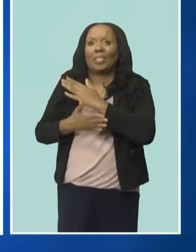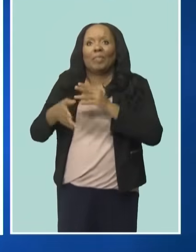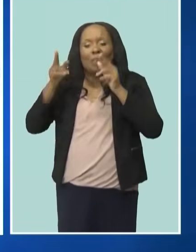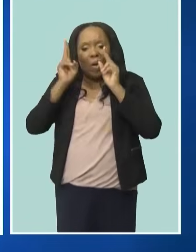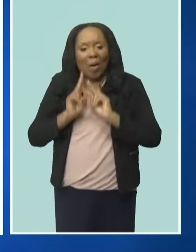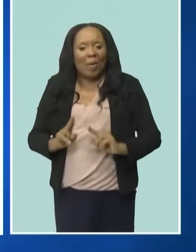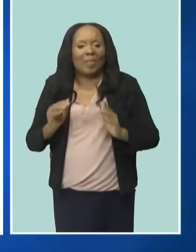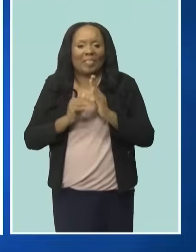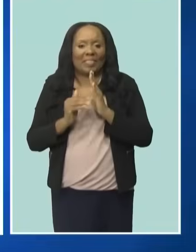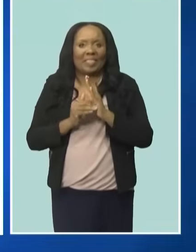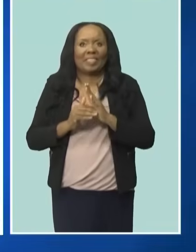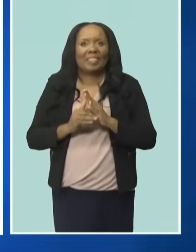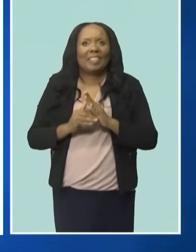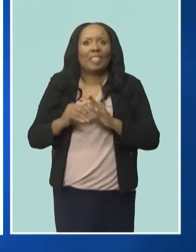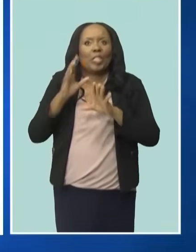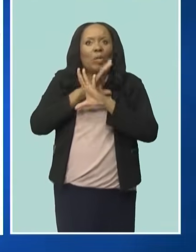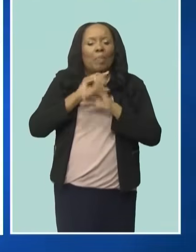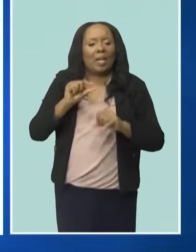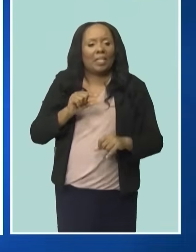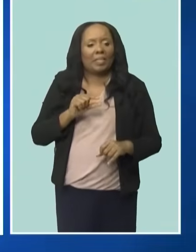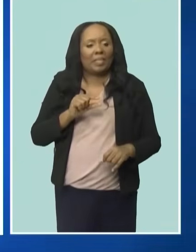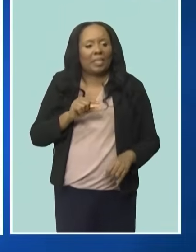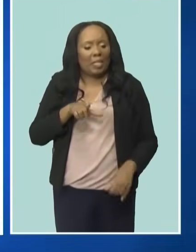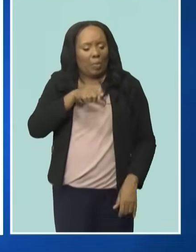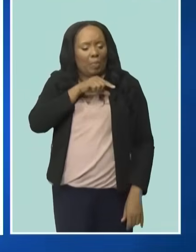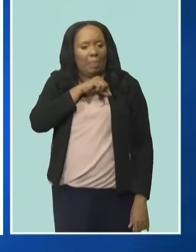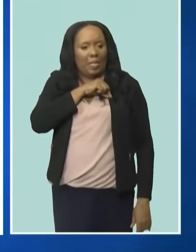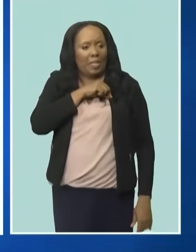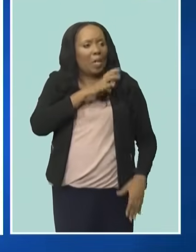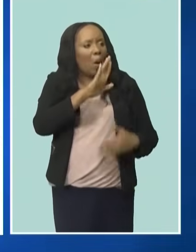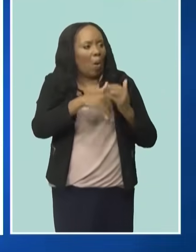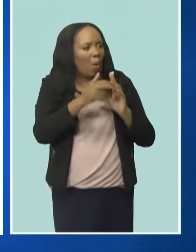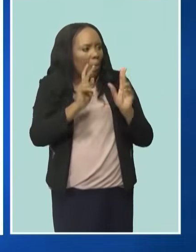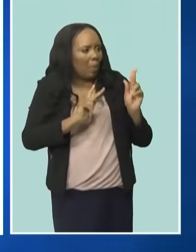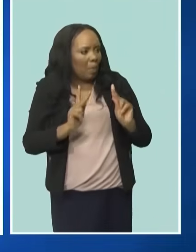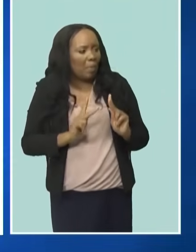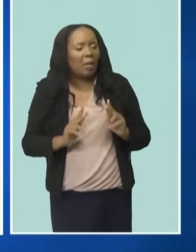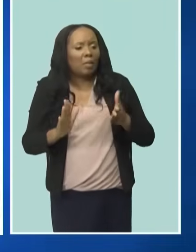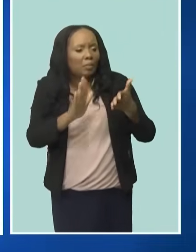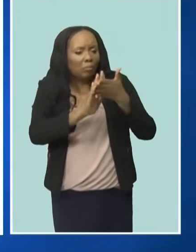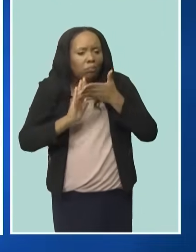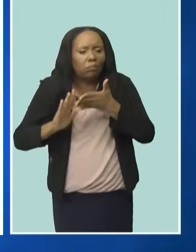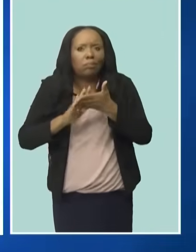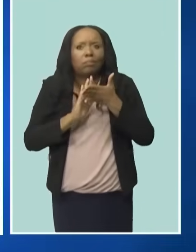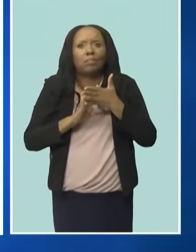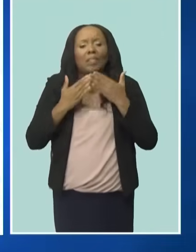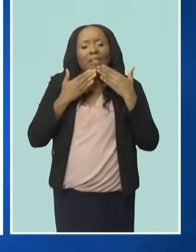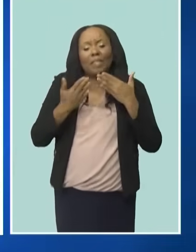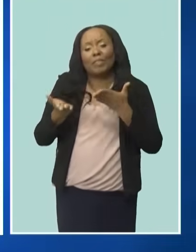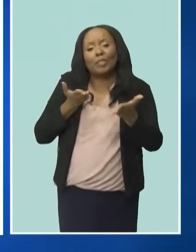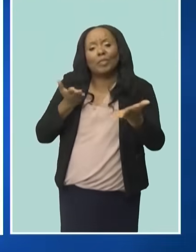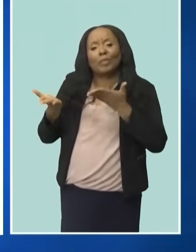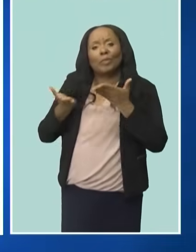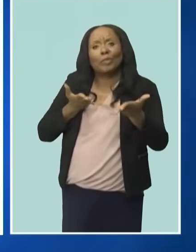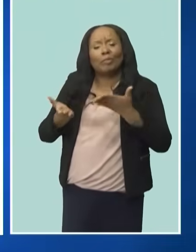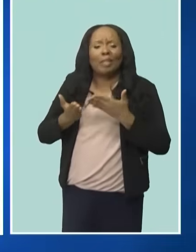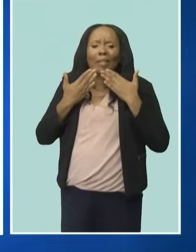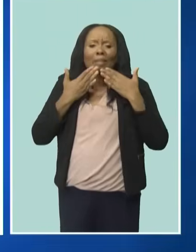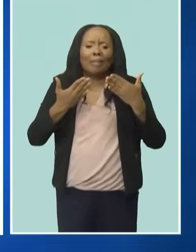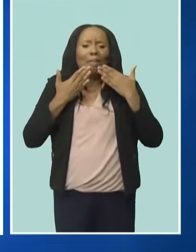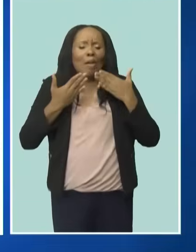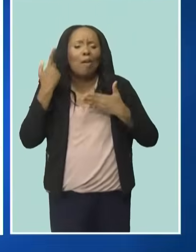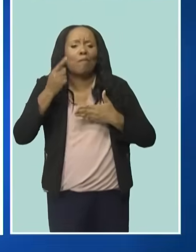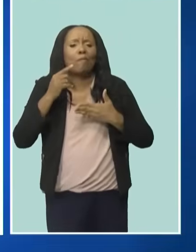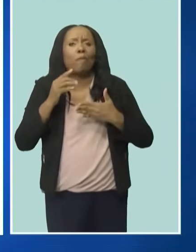Mason pinned each recipient, expressing gratitude for their unwavering commitment to service and their contributions to